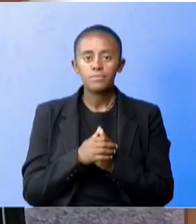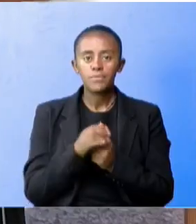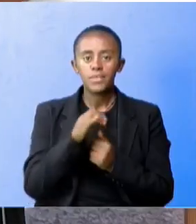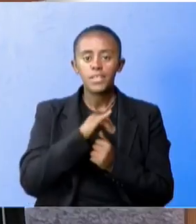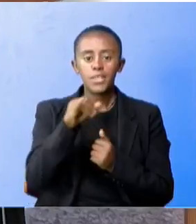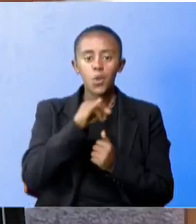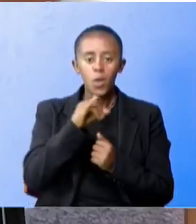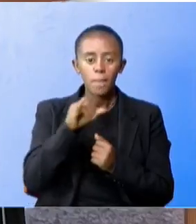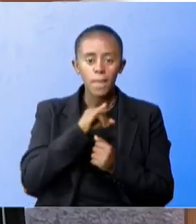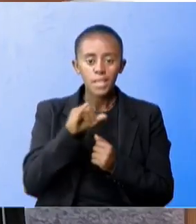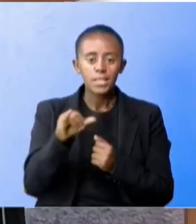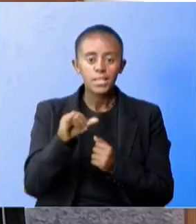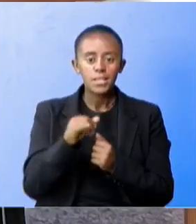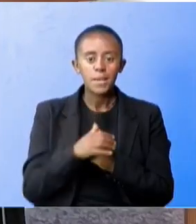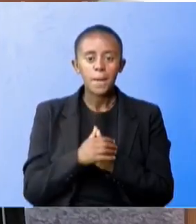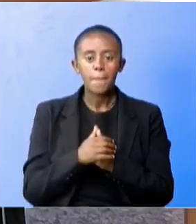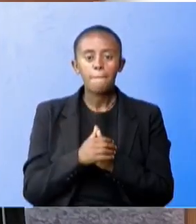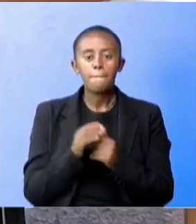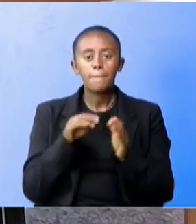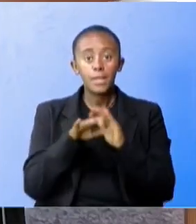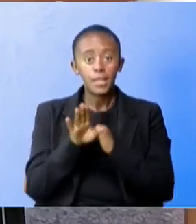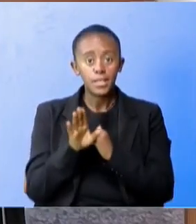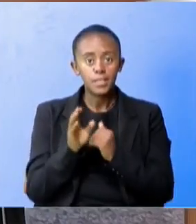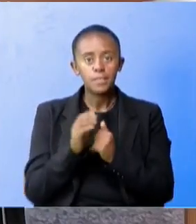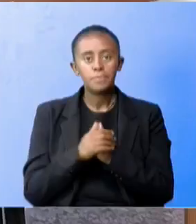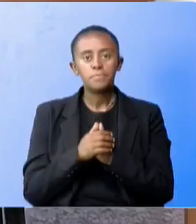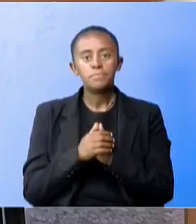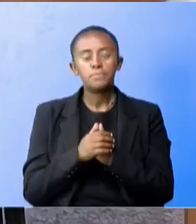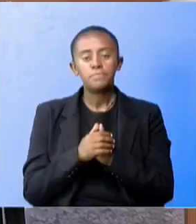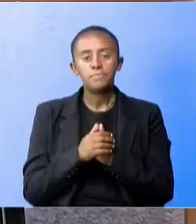synonymous in